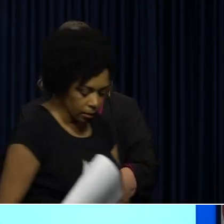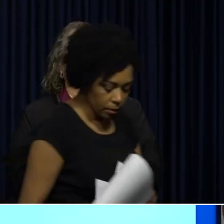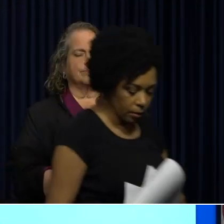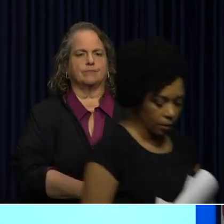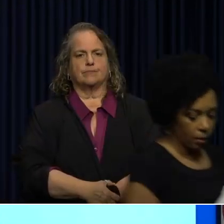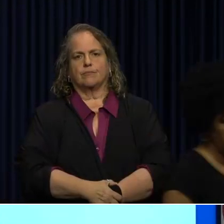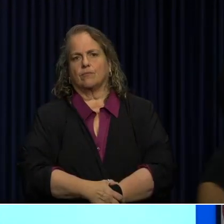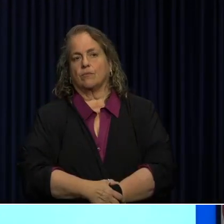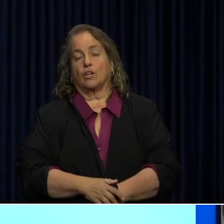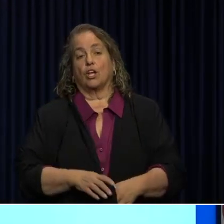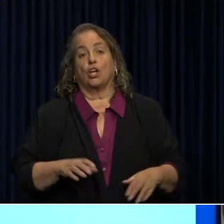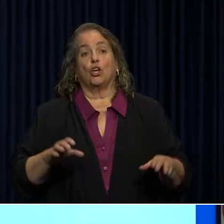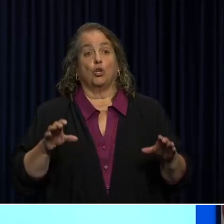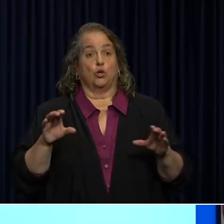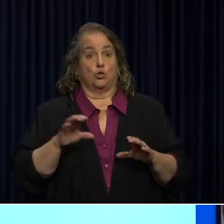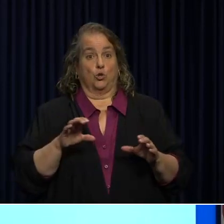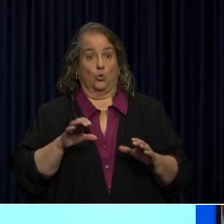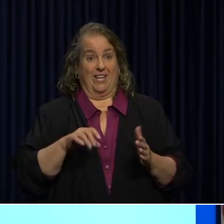And doing this right